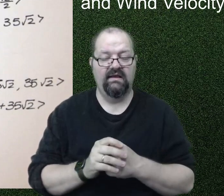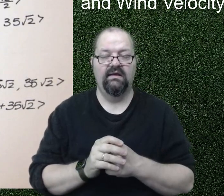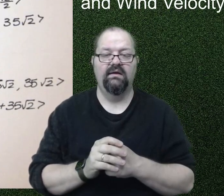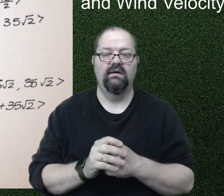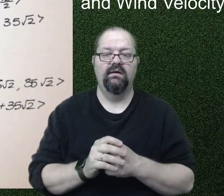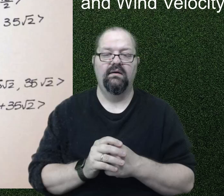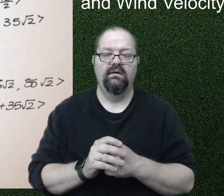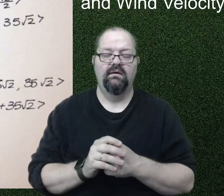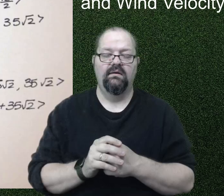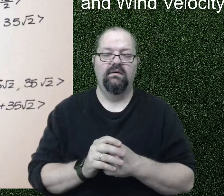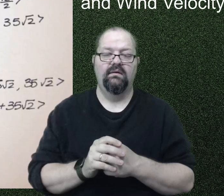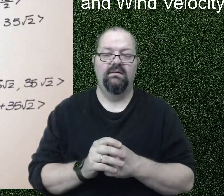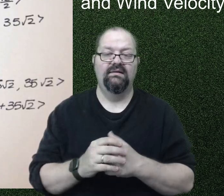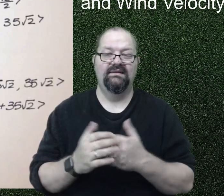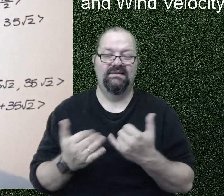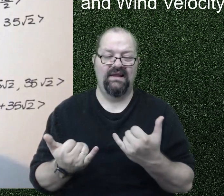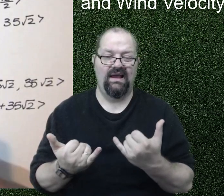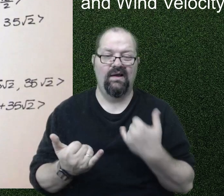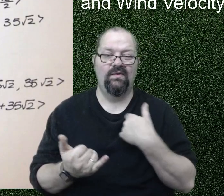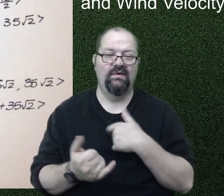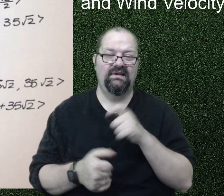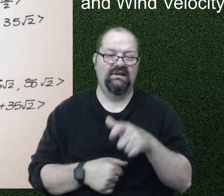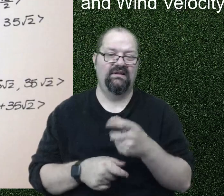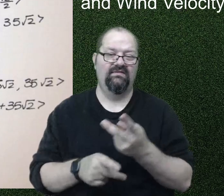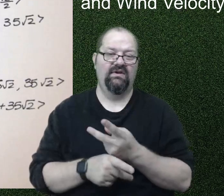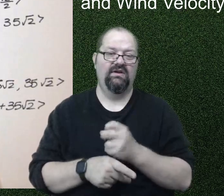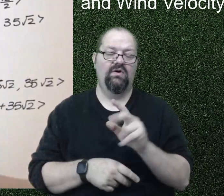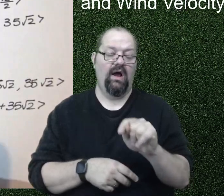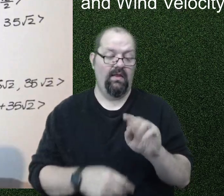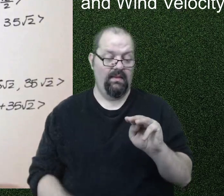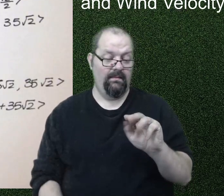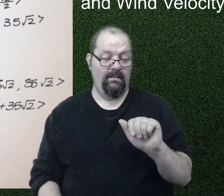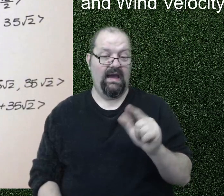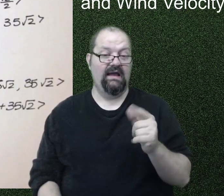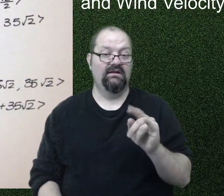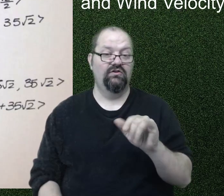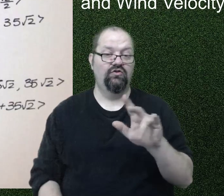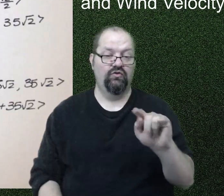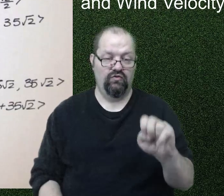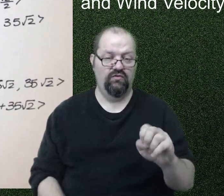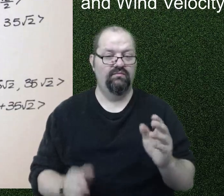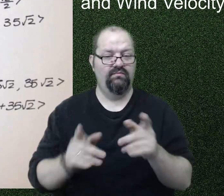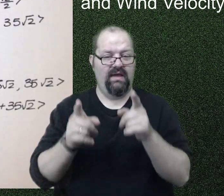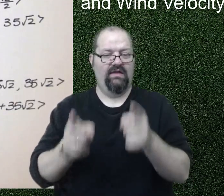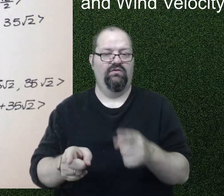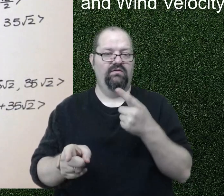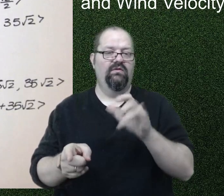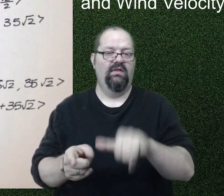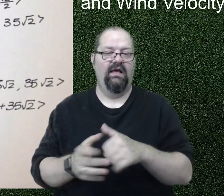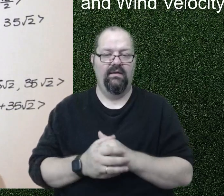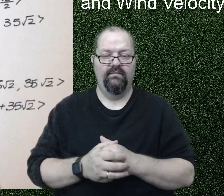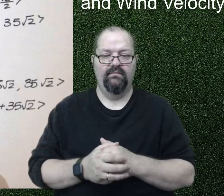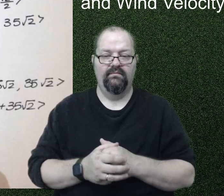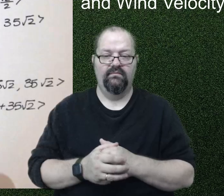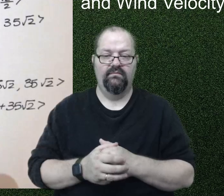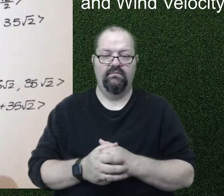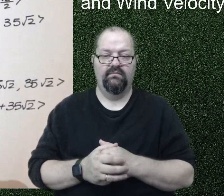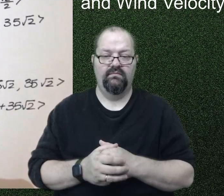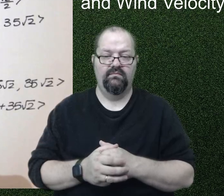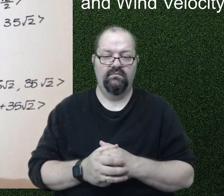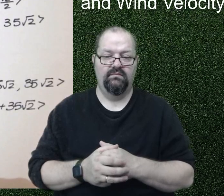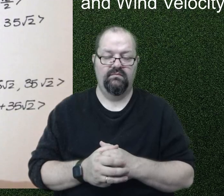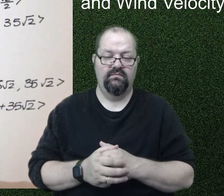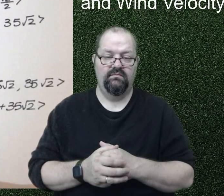That's the velocity, so I need to get the magnitude of that. I'm going to take my components, square them, add them, and take the square root.